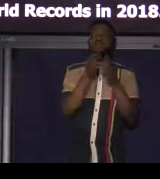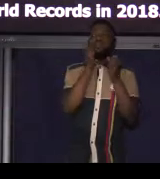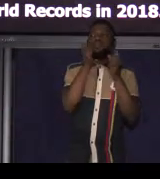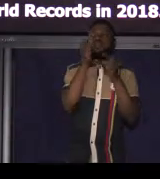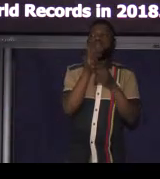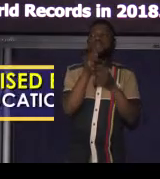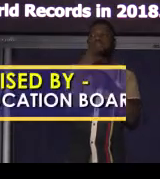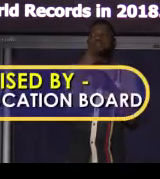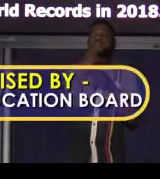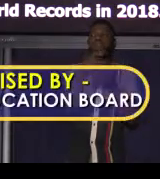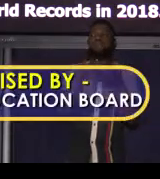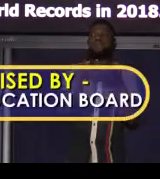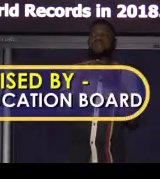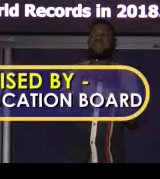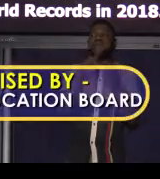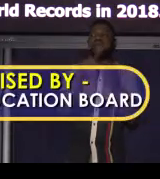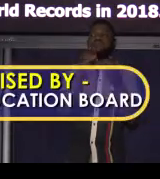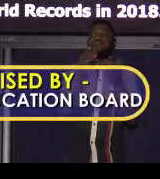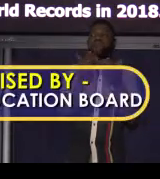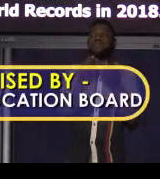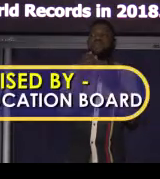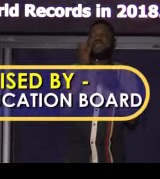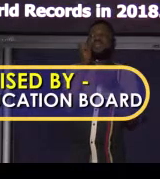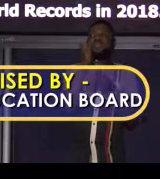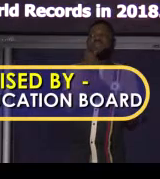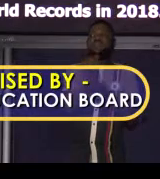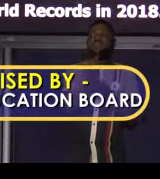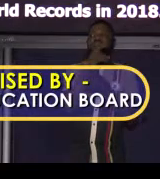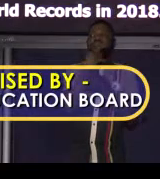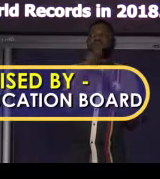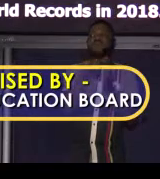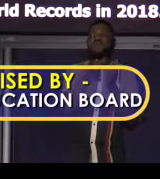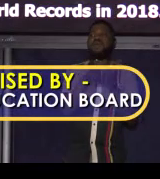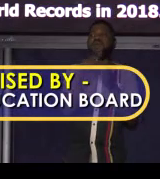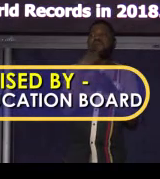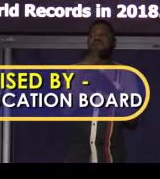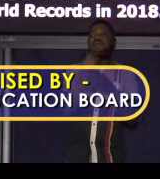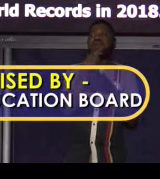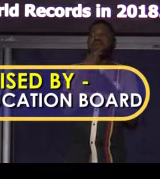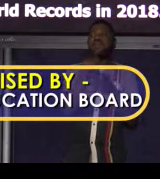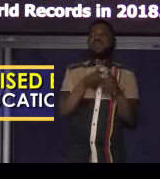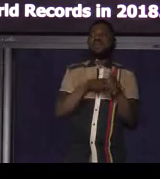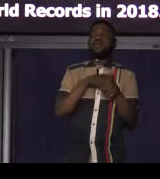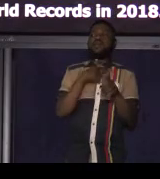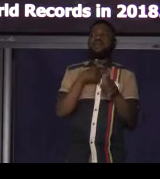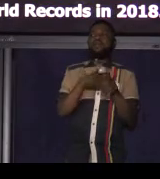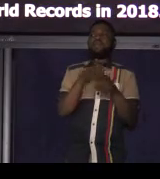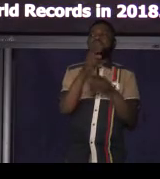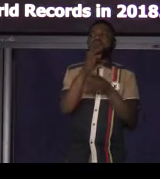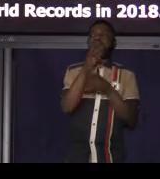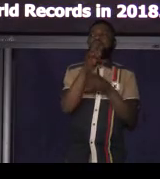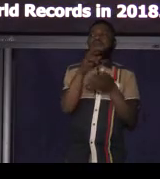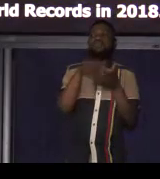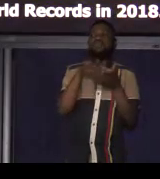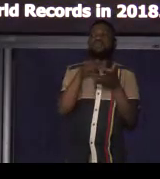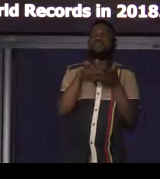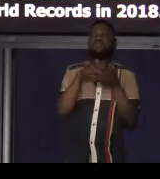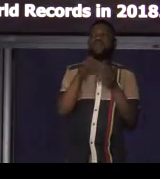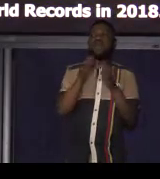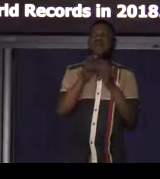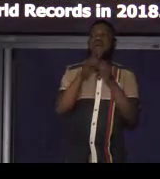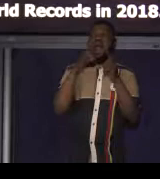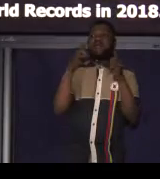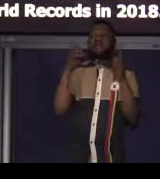for himself in surprisingly the reading category. He holds the record for the